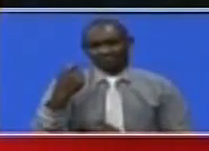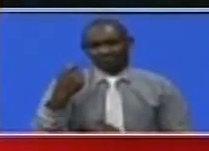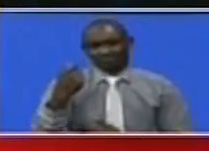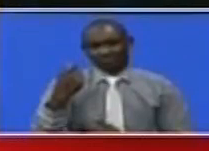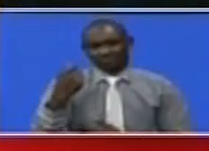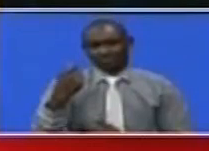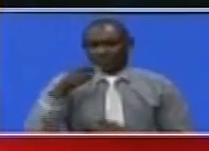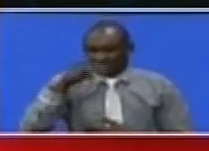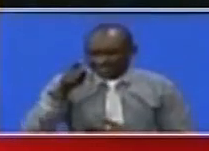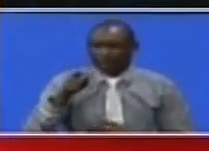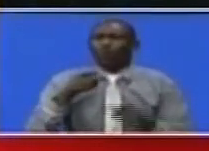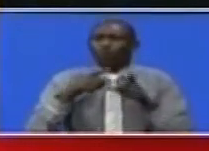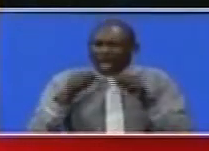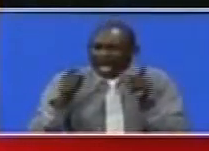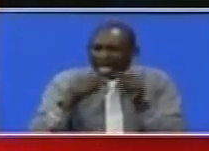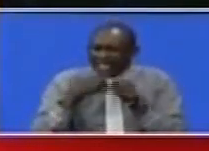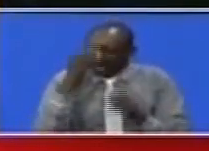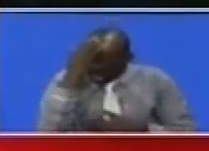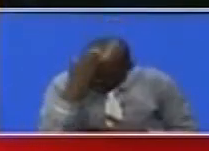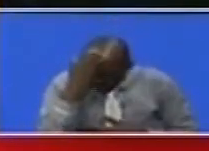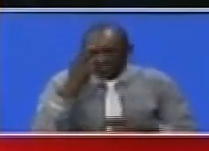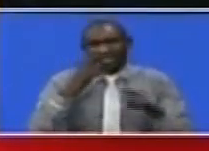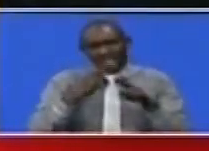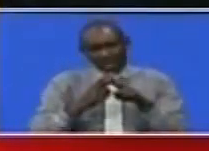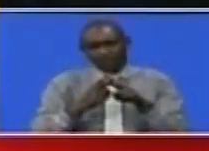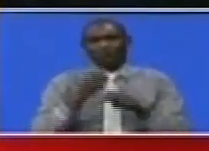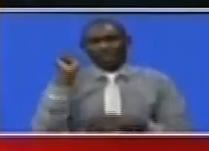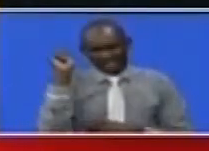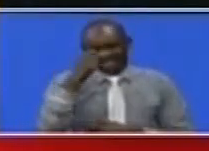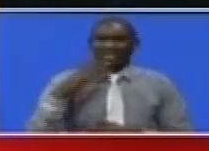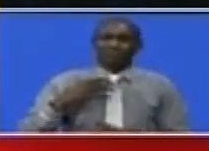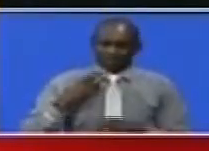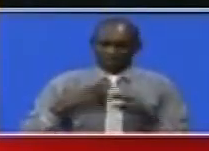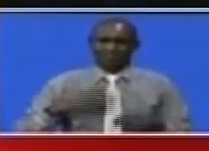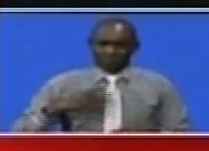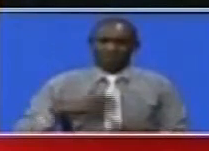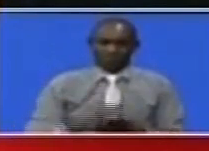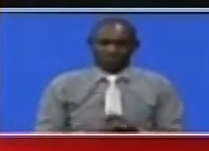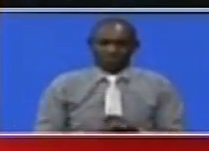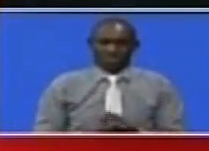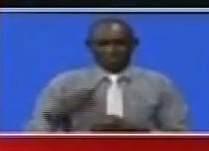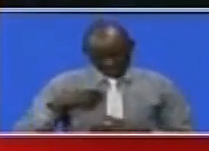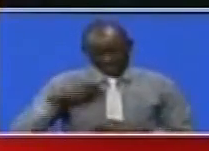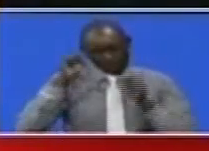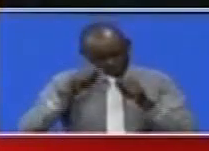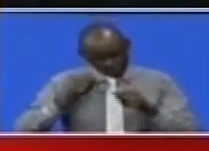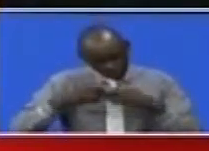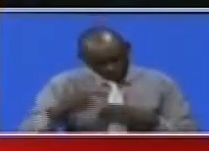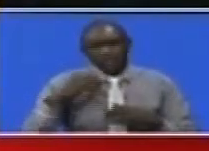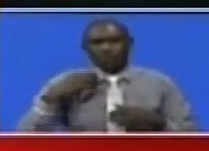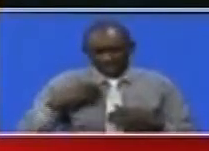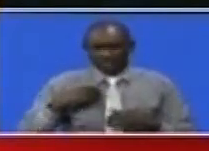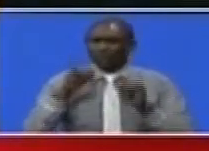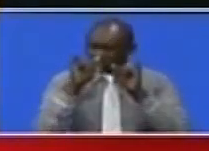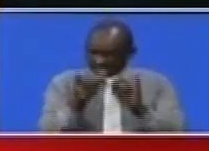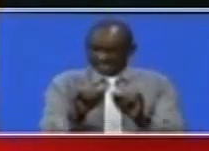for your kind words in the name of the Kenyan people, and I look forward to my